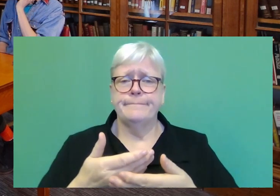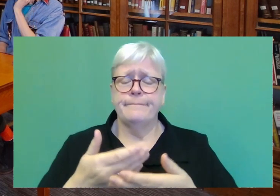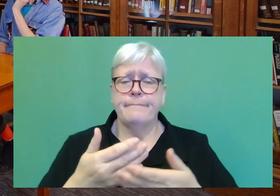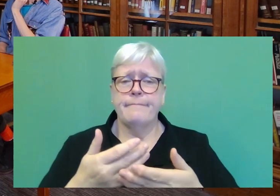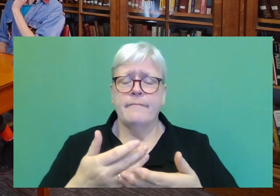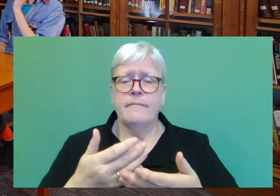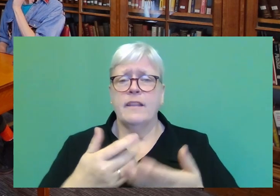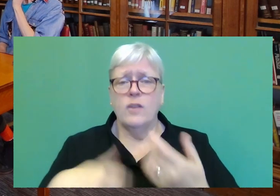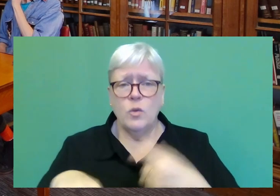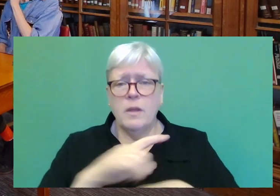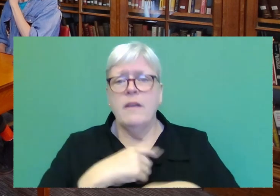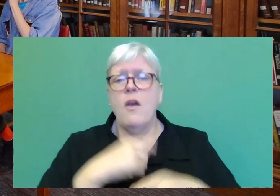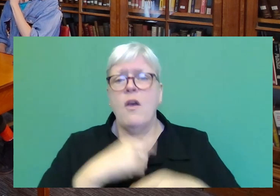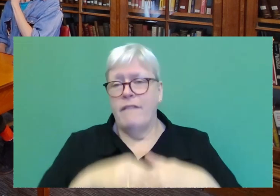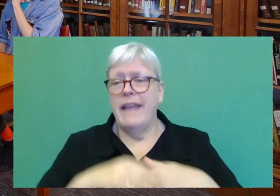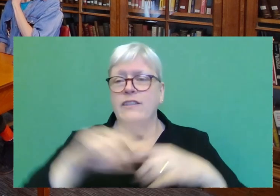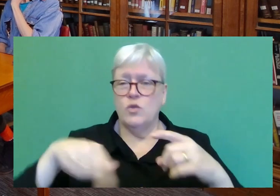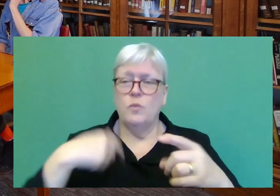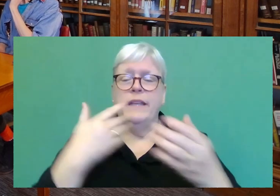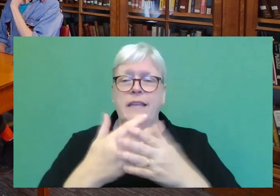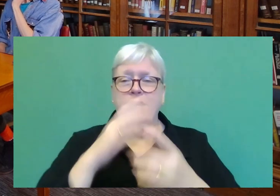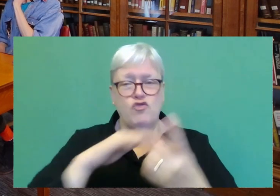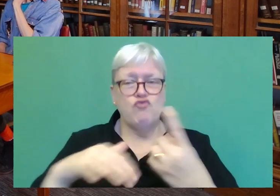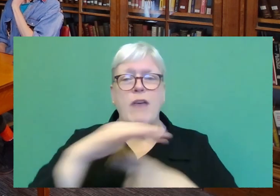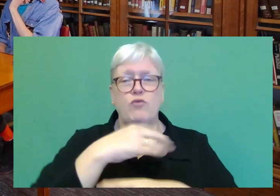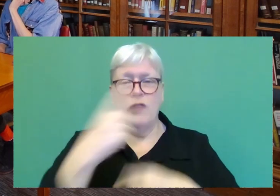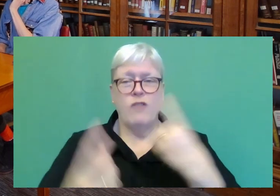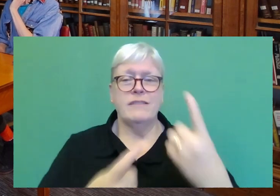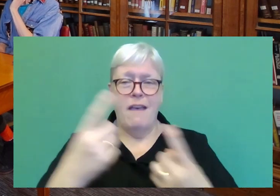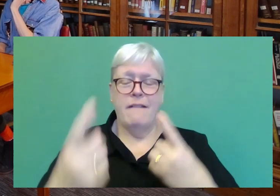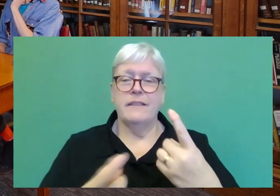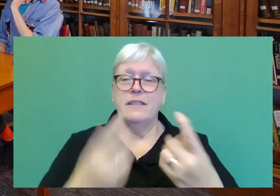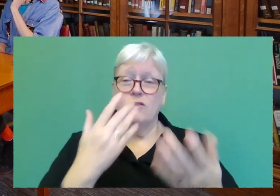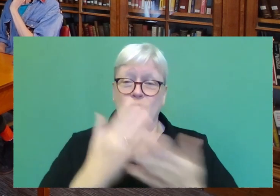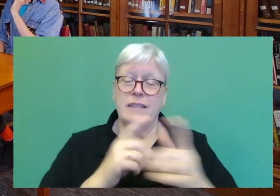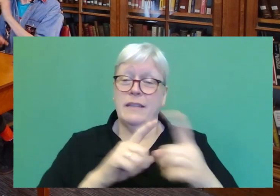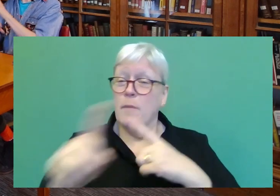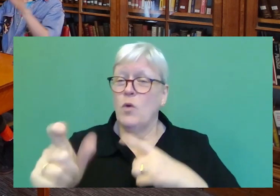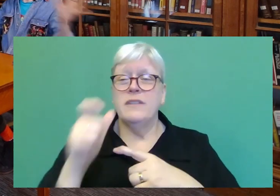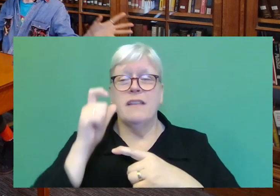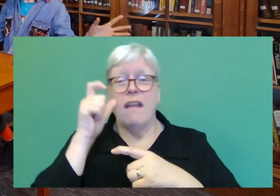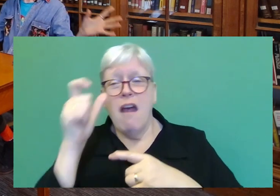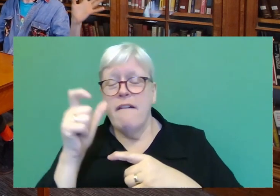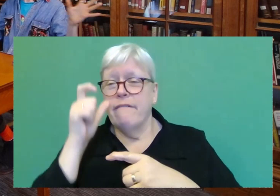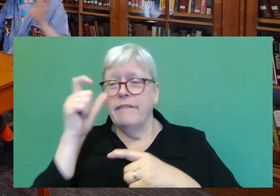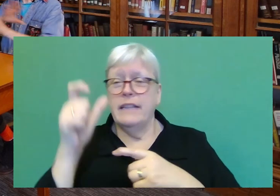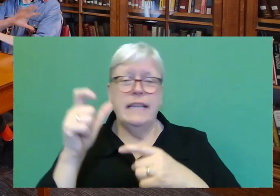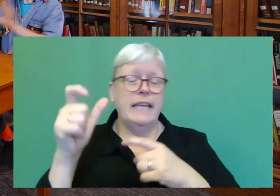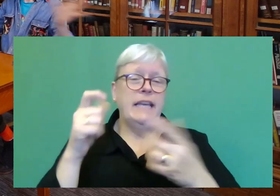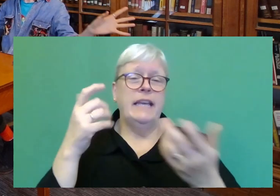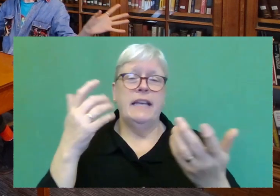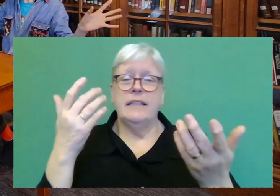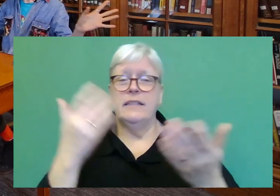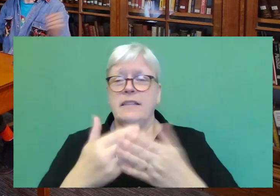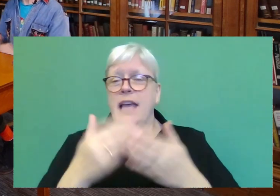by are be our most carefully and assiduously curated exhibition of love that is